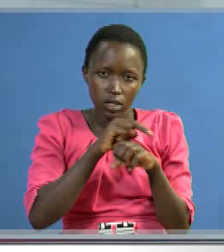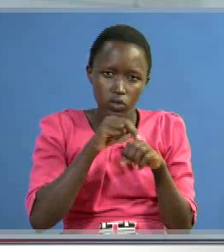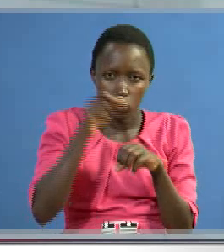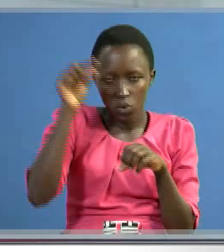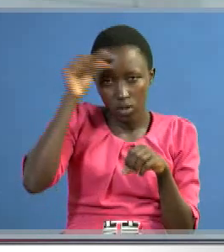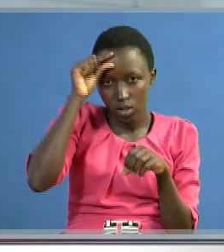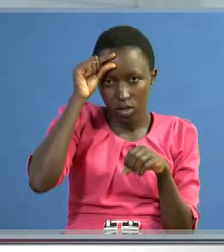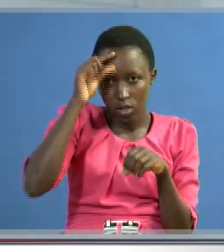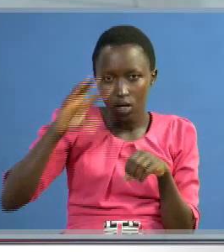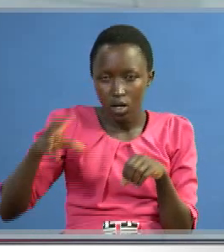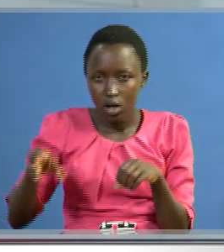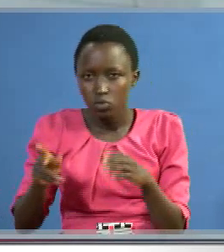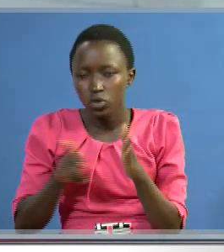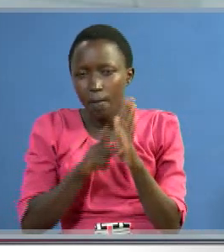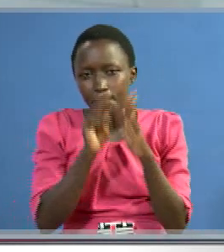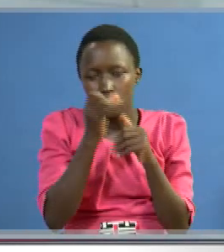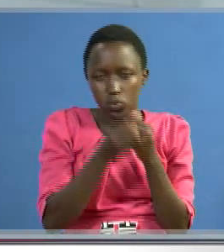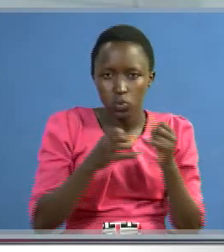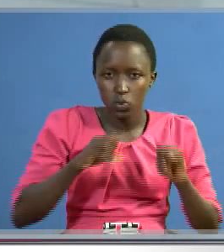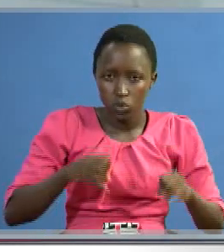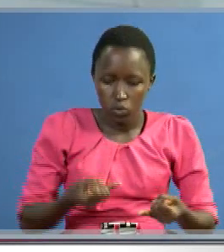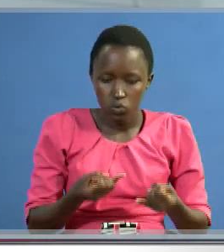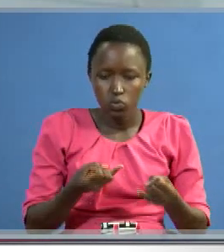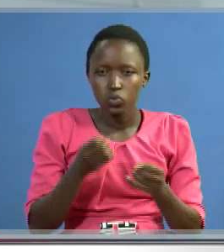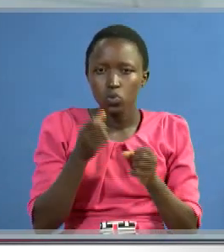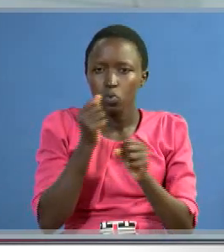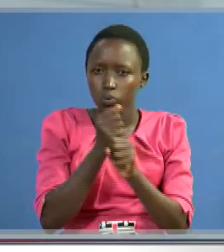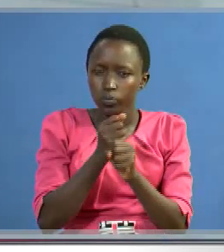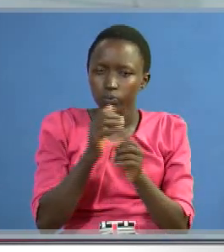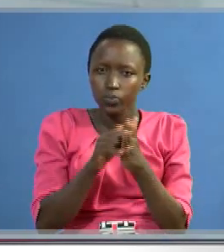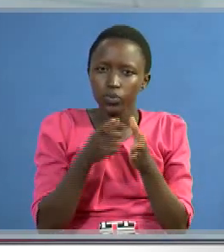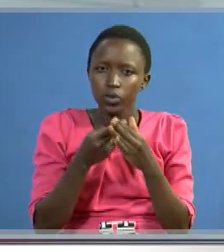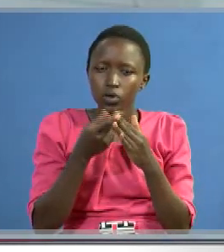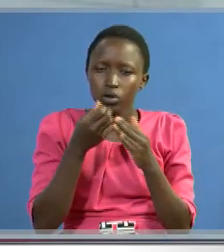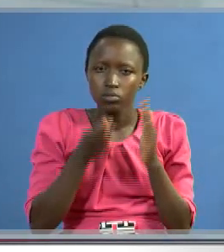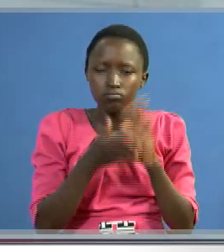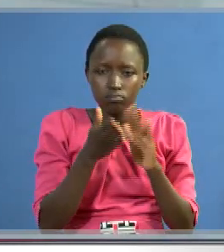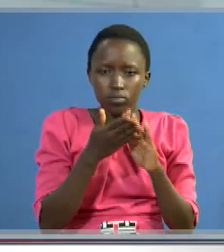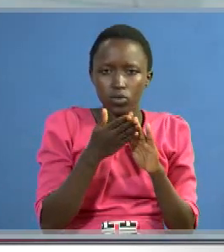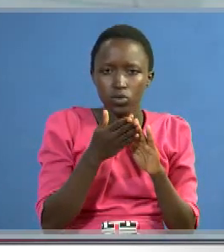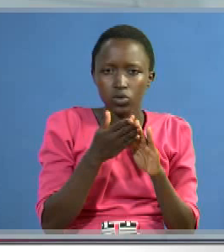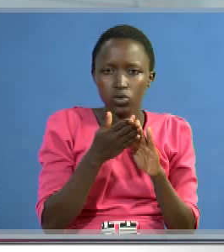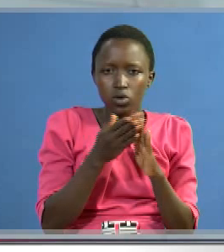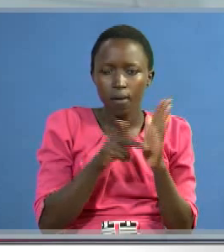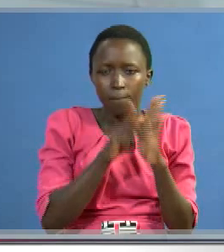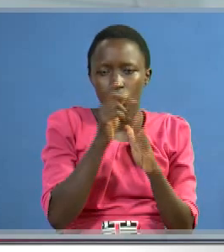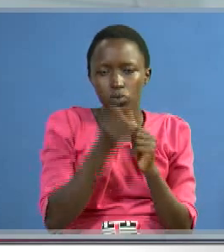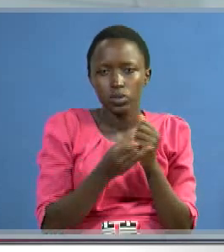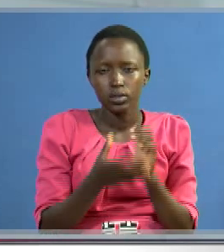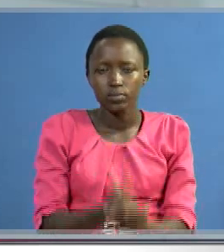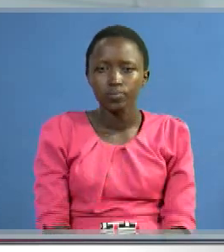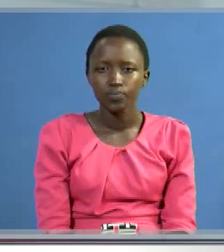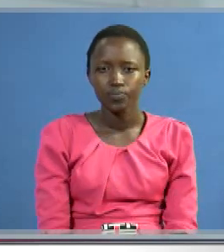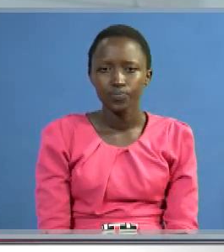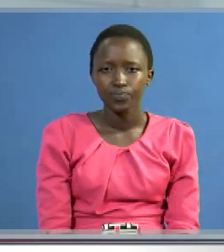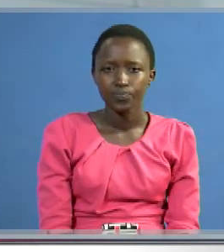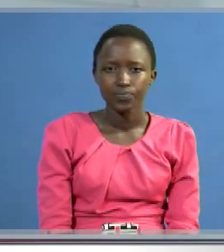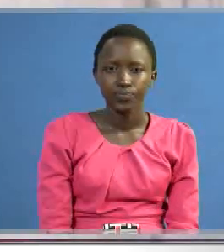government county projects in the renewed efforts by the government to speed up initially stalled projects